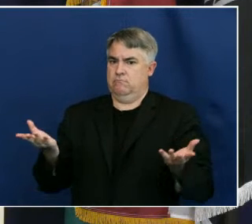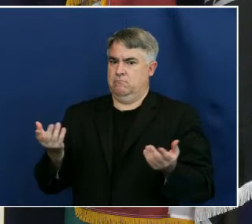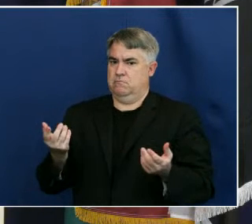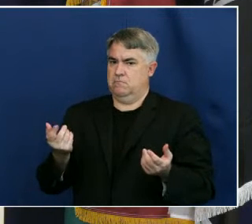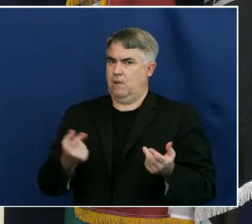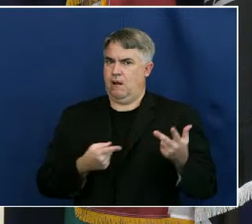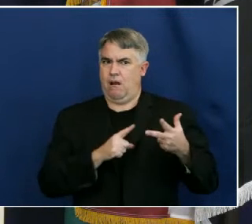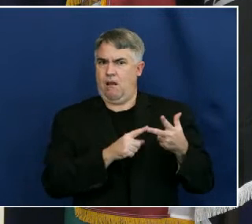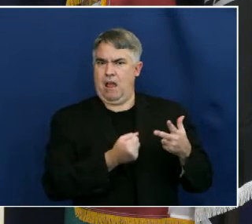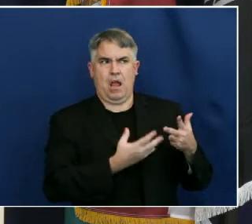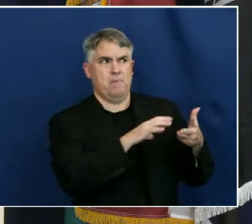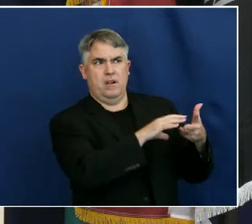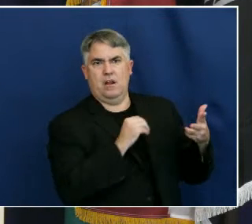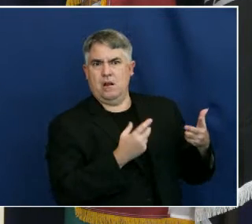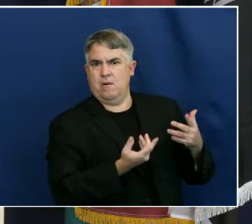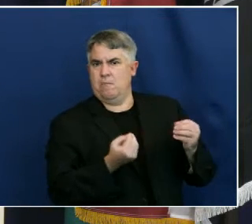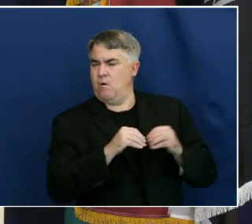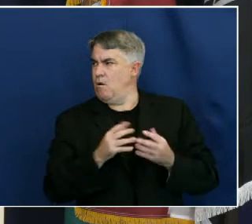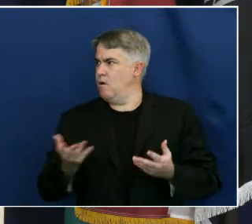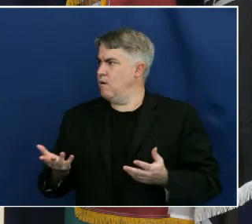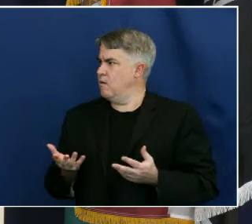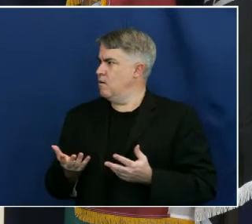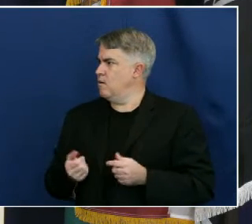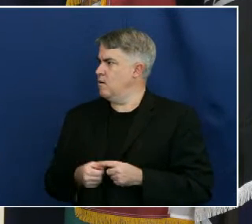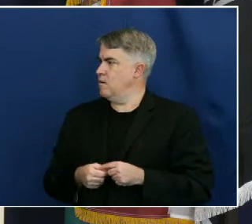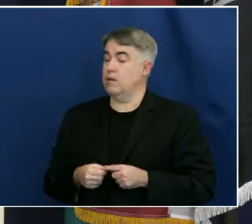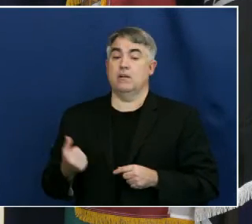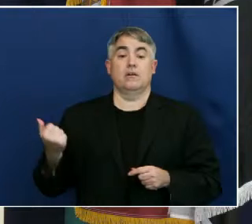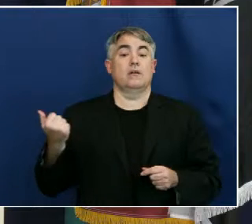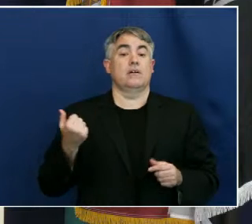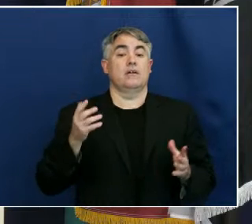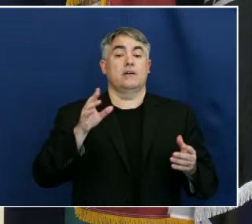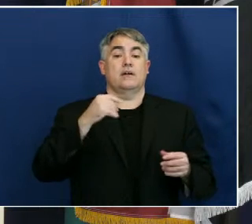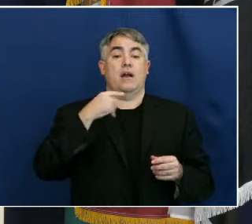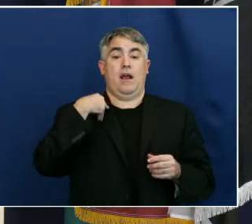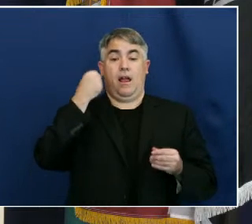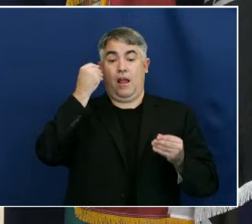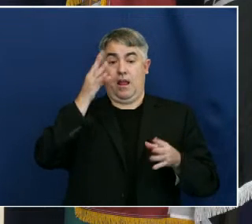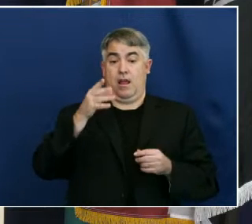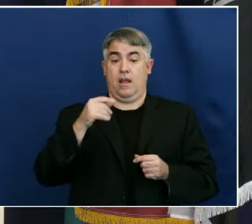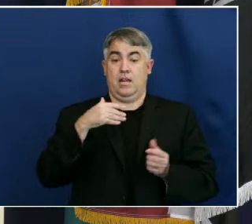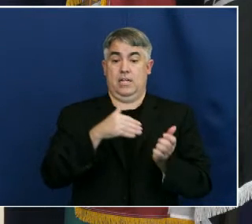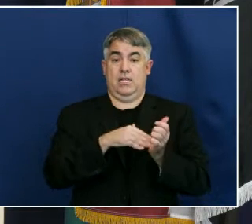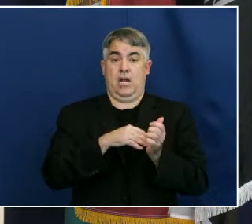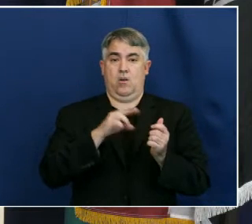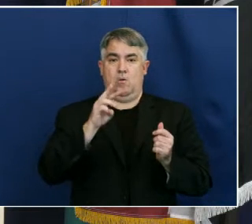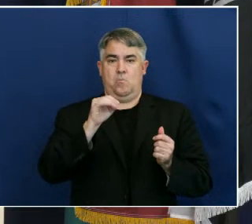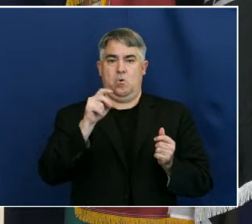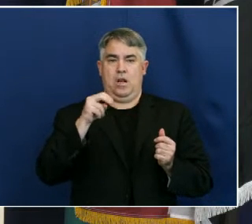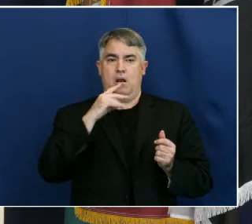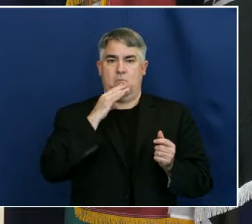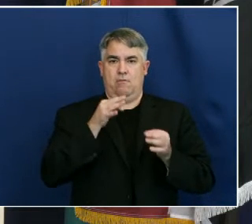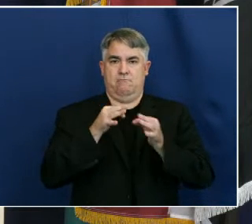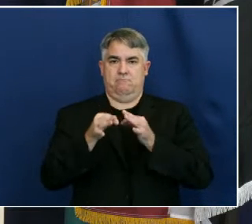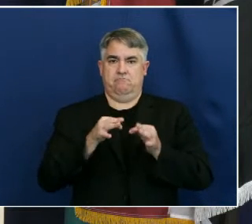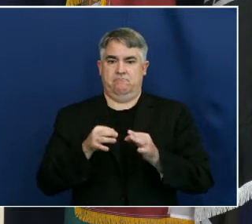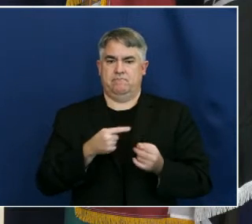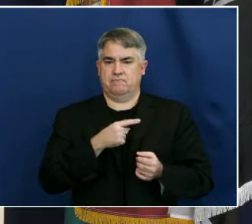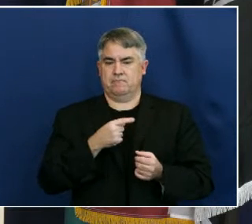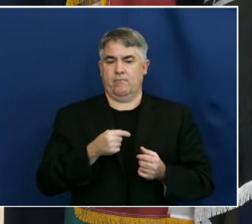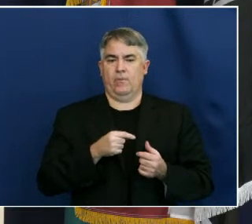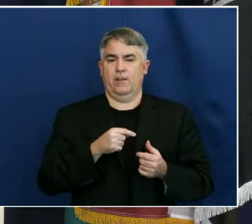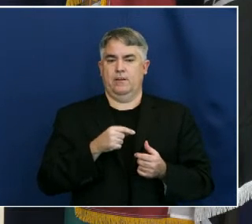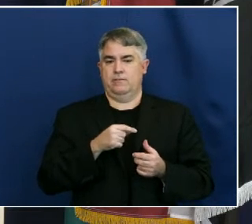way? Yeah, and I'll ask, I'll have Dr. Wooten join because there's been conversations about the J&J vaccine. But let me take your first one. Jonathan,